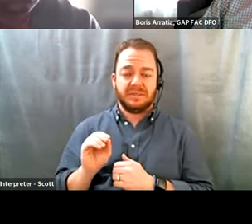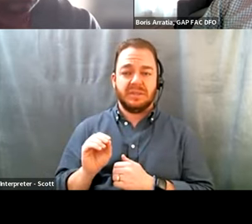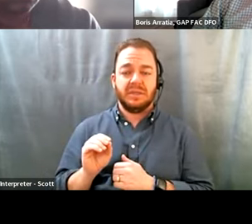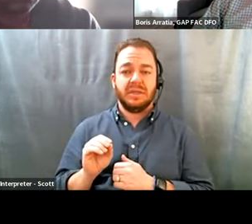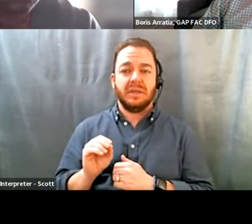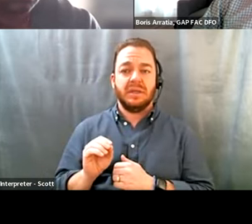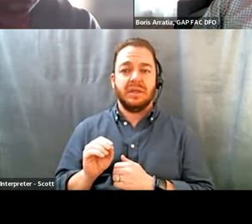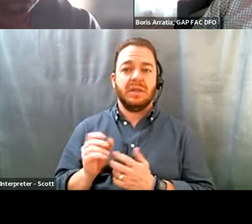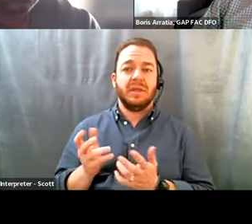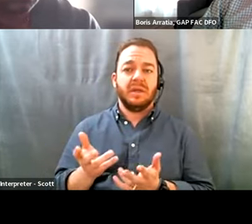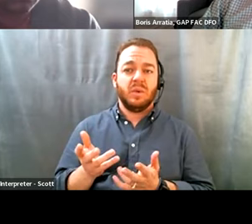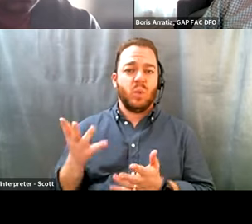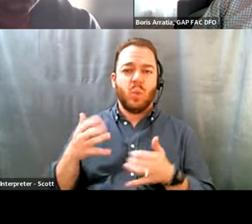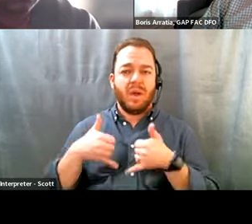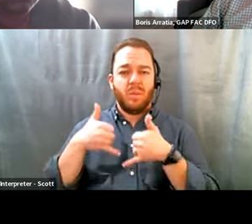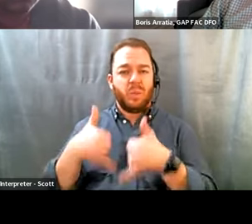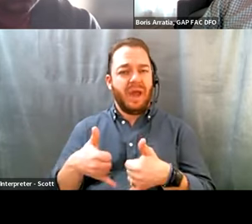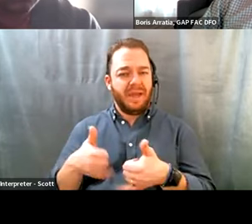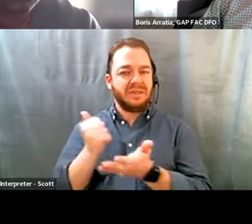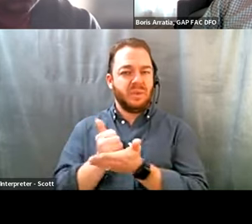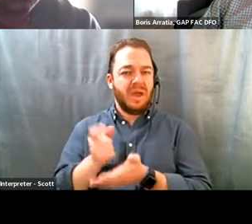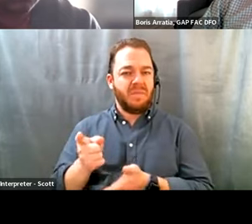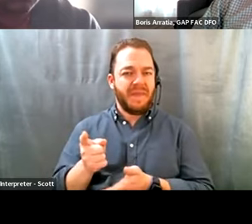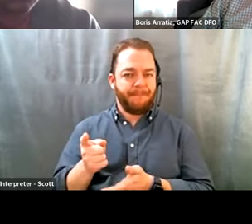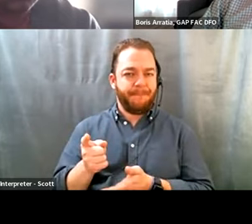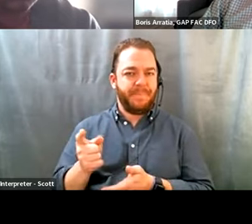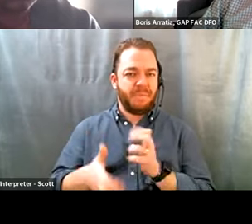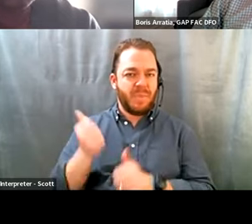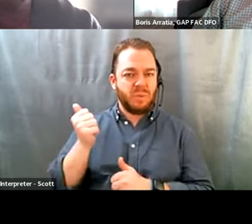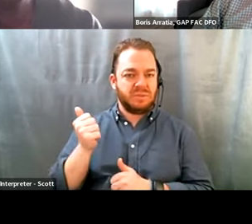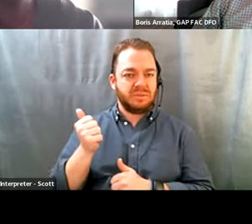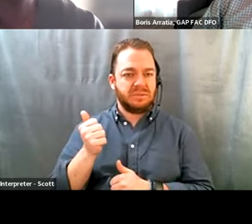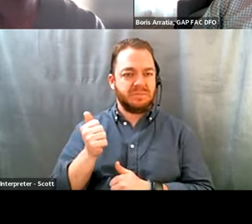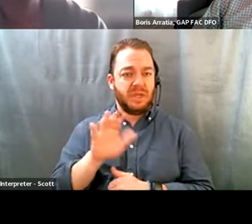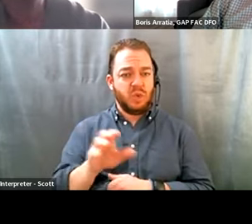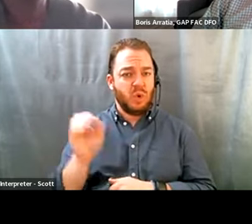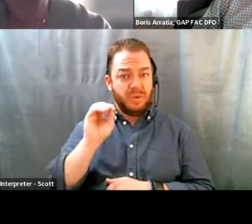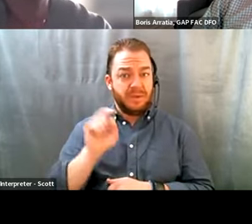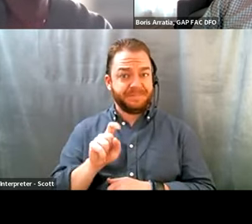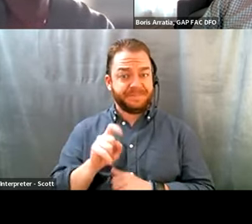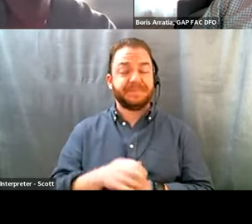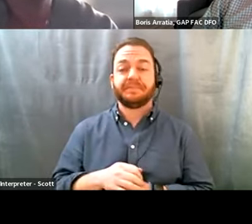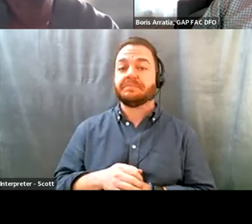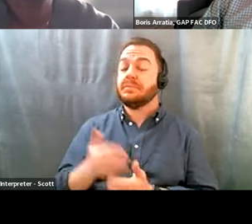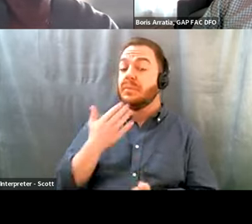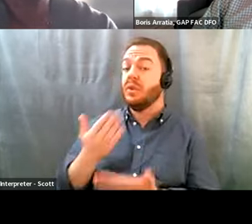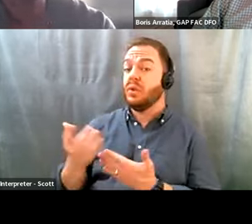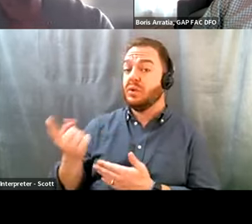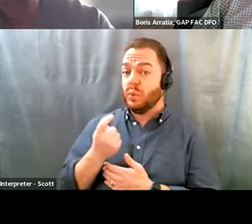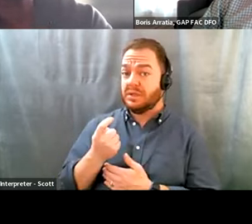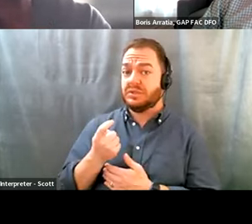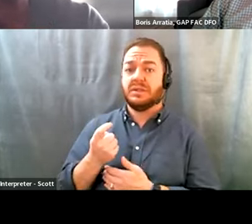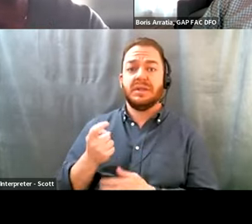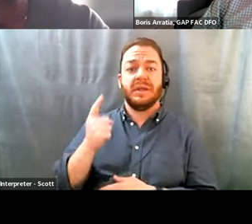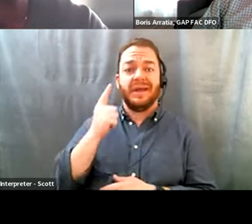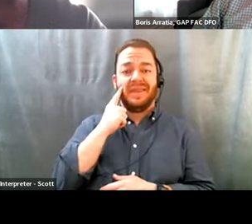companies that are coming in from your perspective. Yeah, that was a really good question. And I